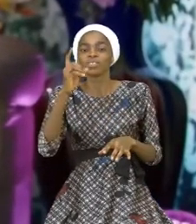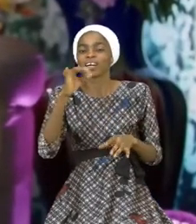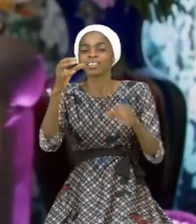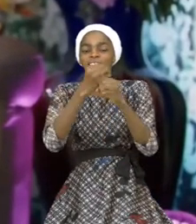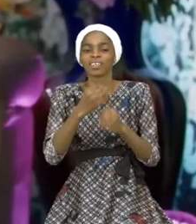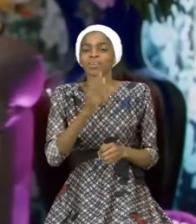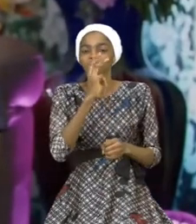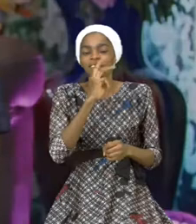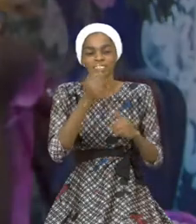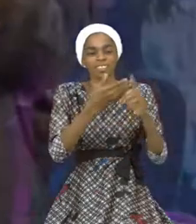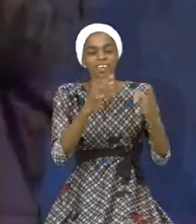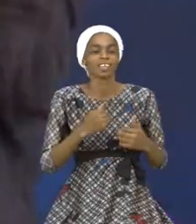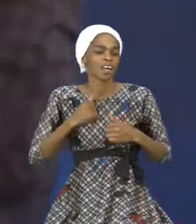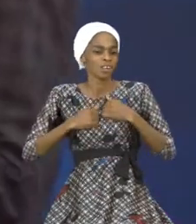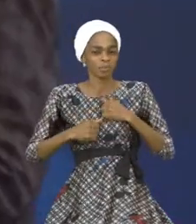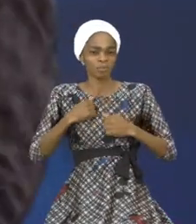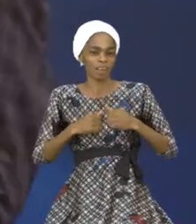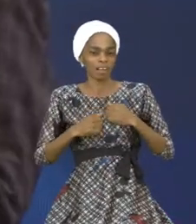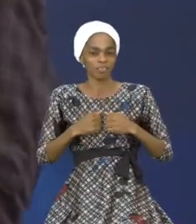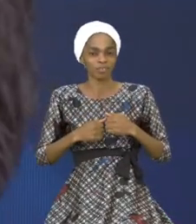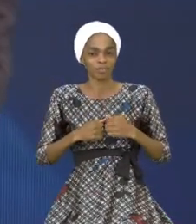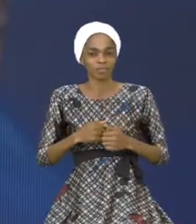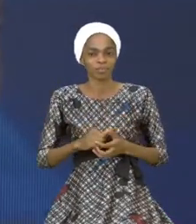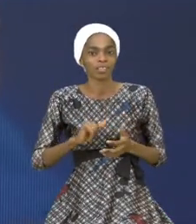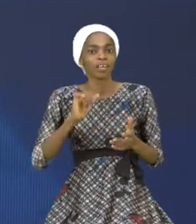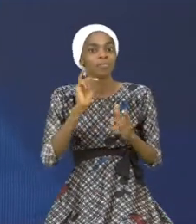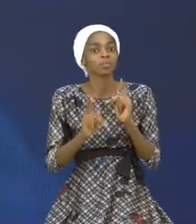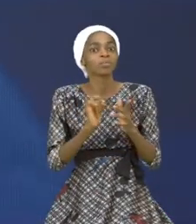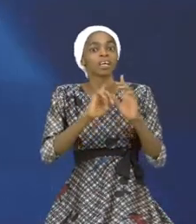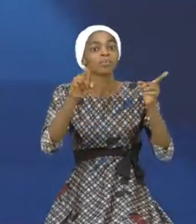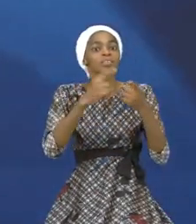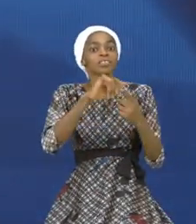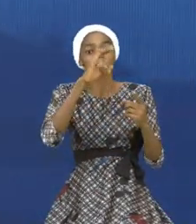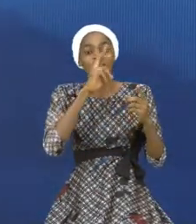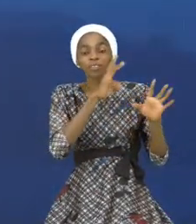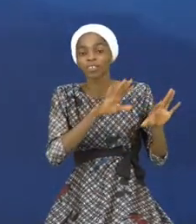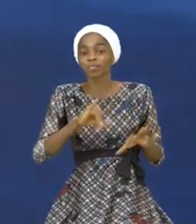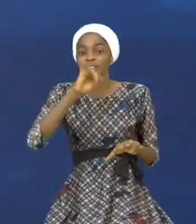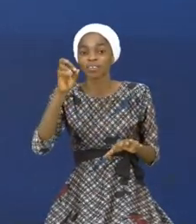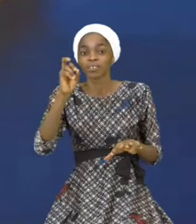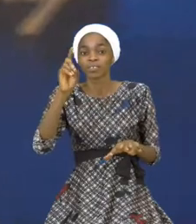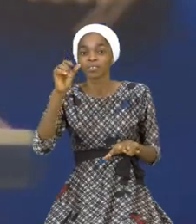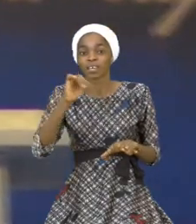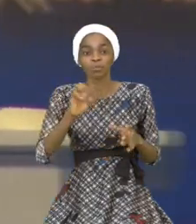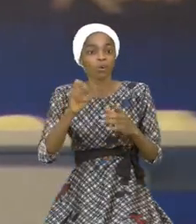and bath. Ask those who have gone to River Jordan, River Jerusalem, River